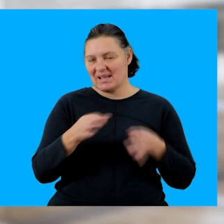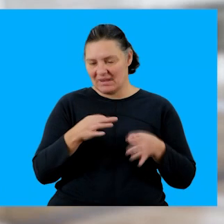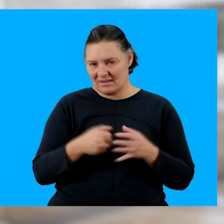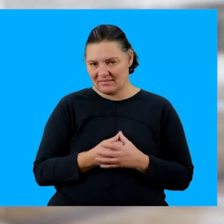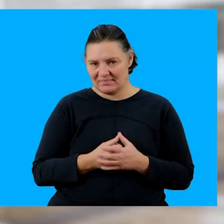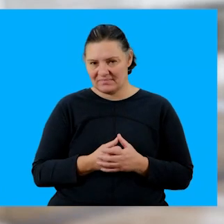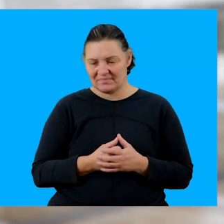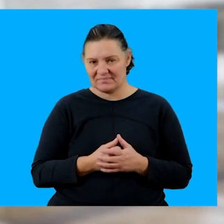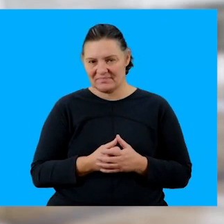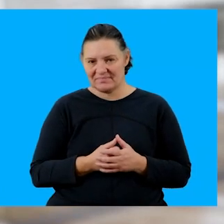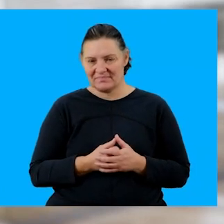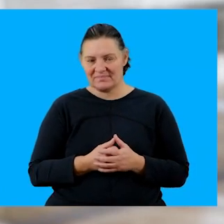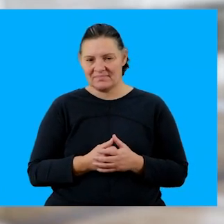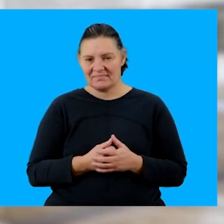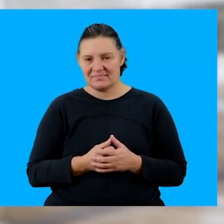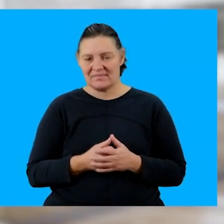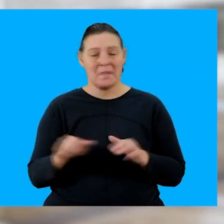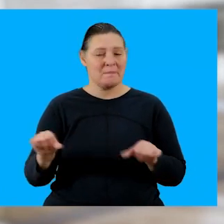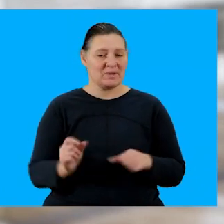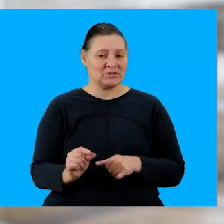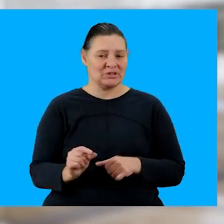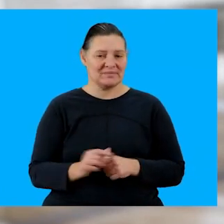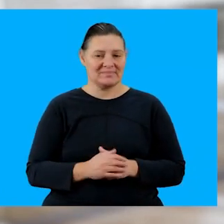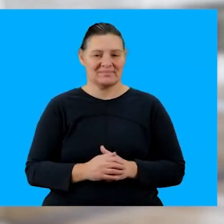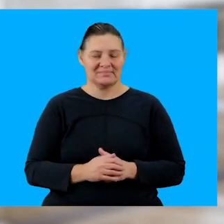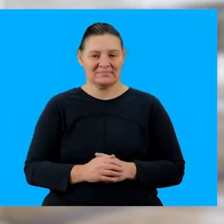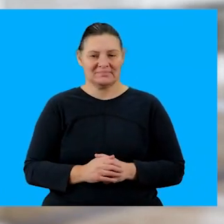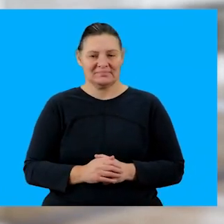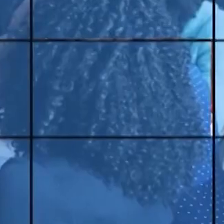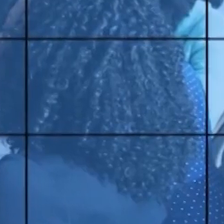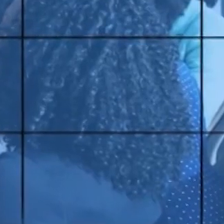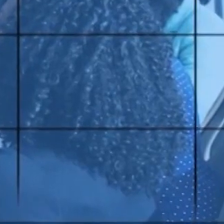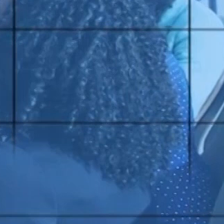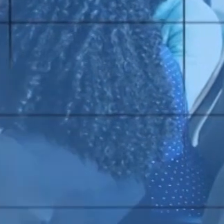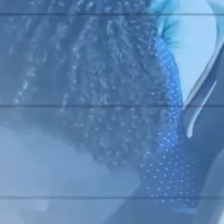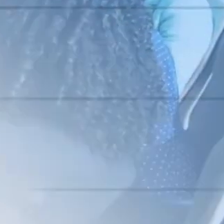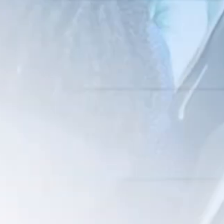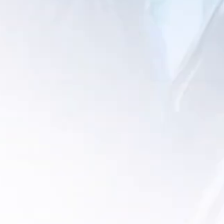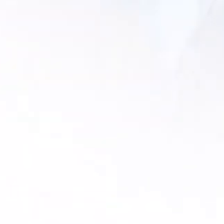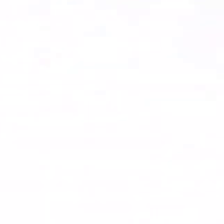are going to unpack. So short break. We'll be back.